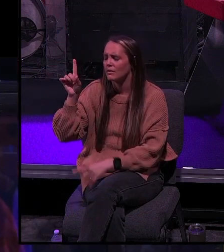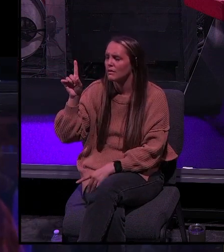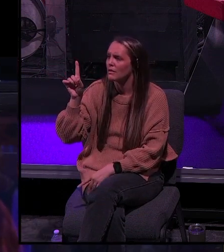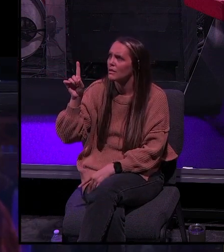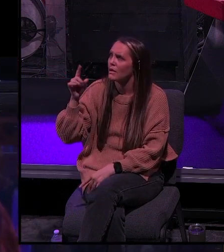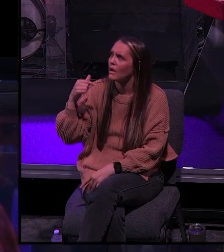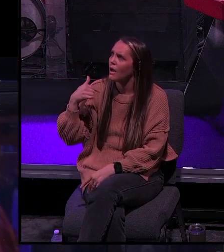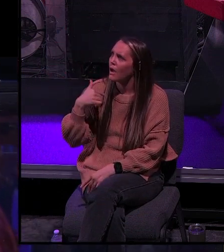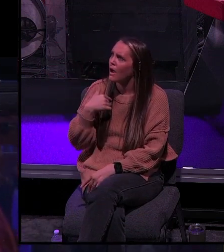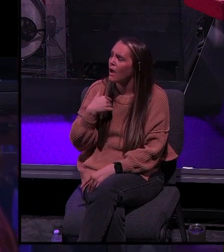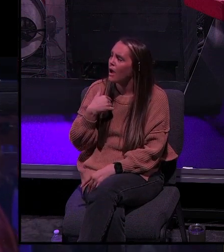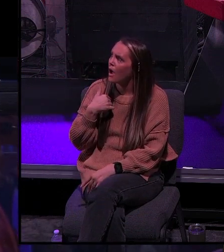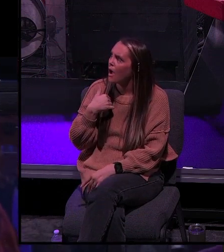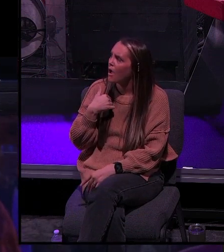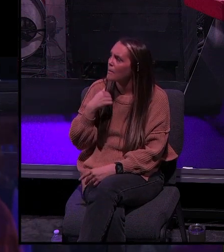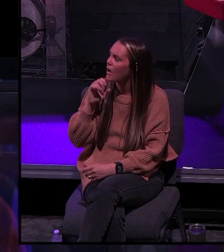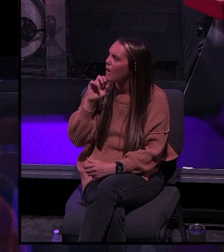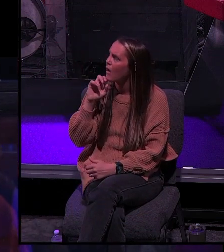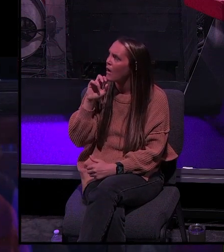I stand in awe of you.